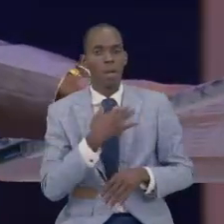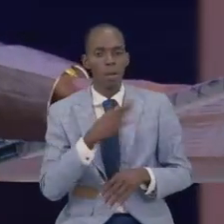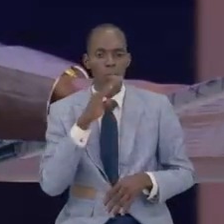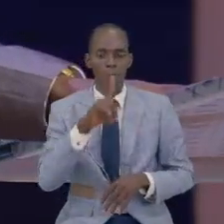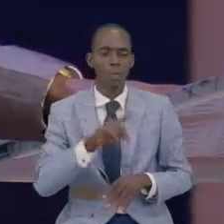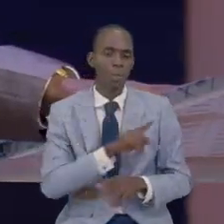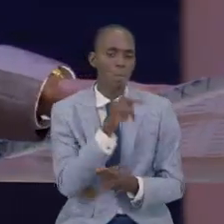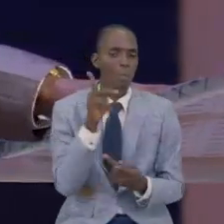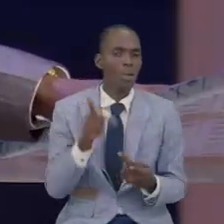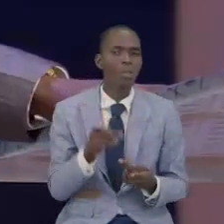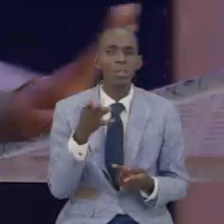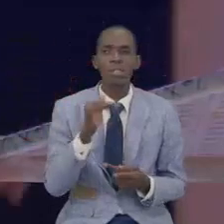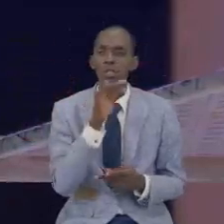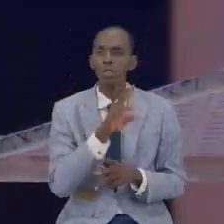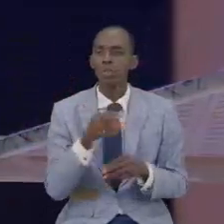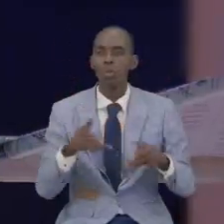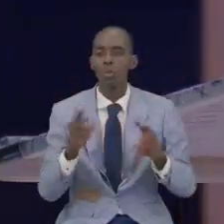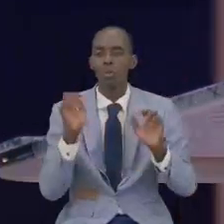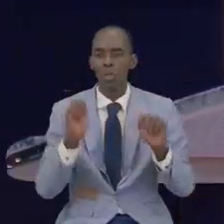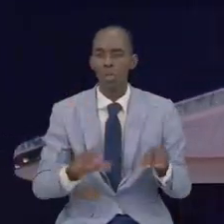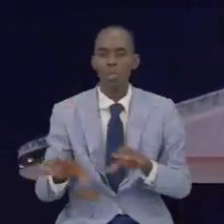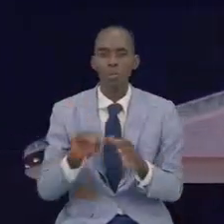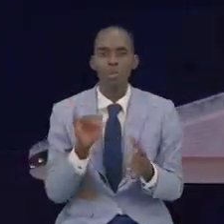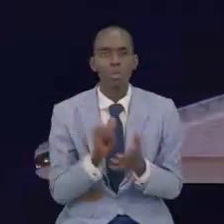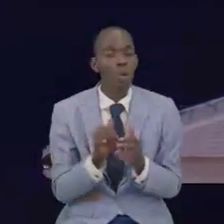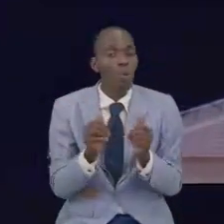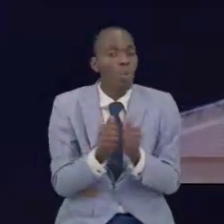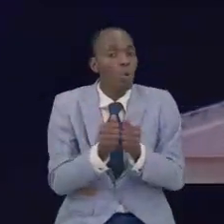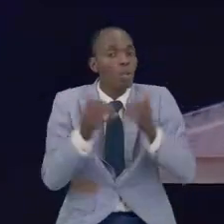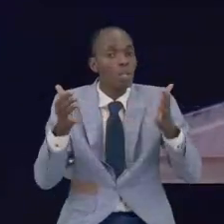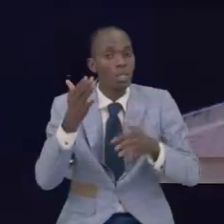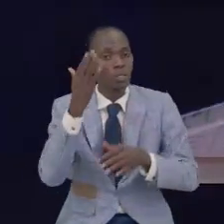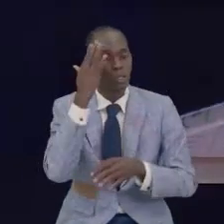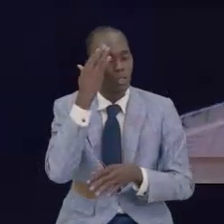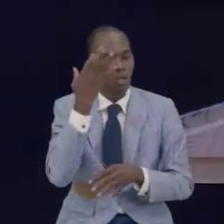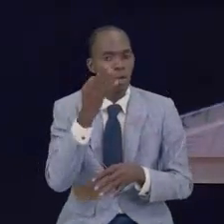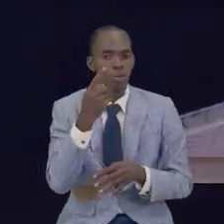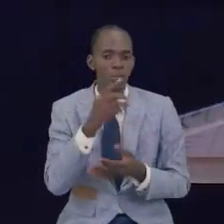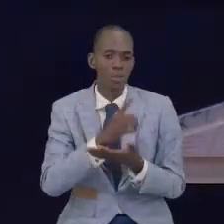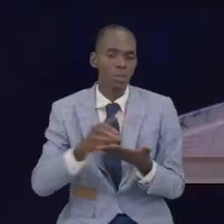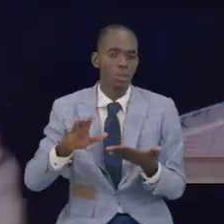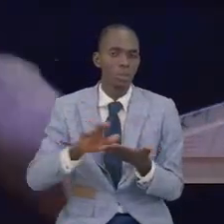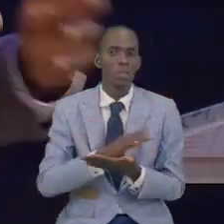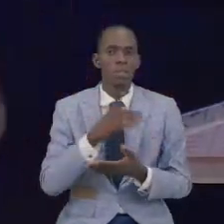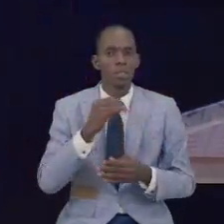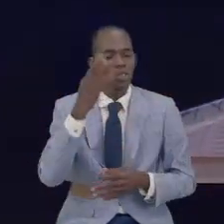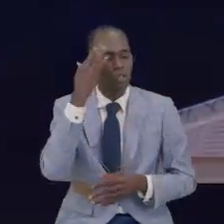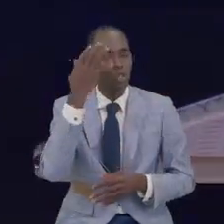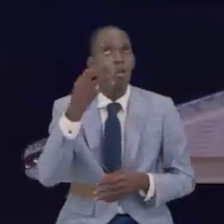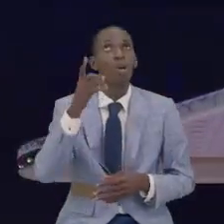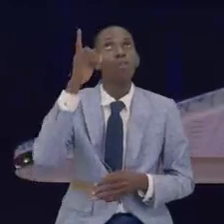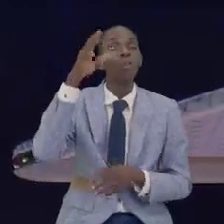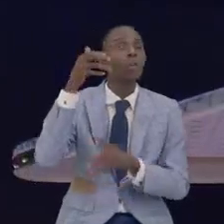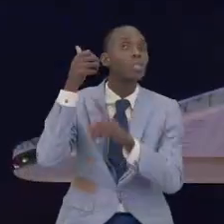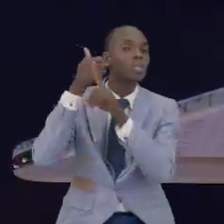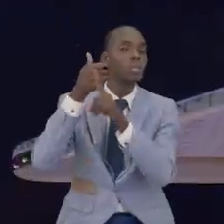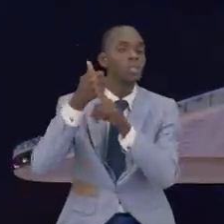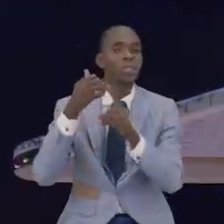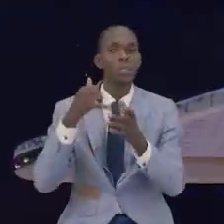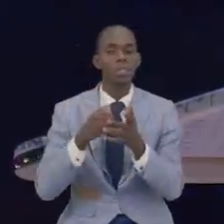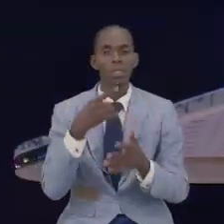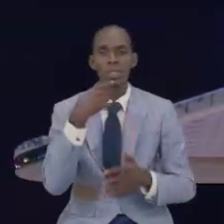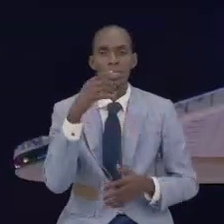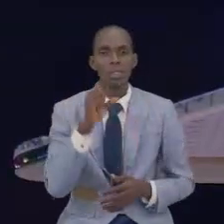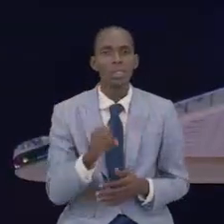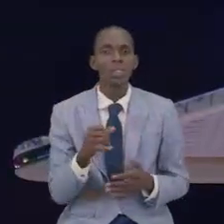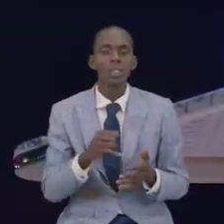perfect. There's no way we can do that without the knowledge of the divine and the knowledge of God himself. It says it's